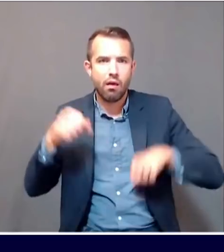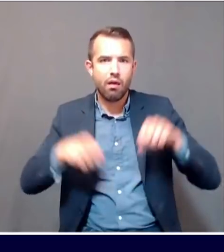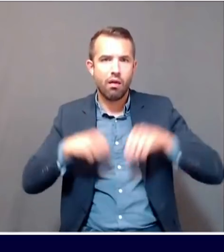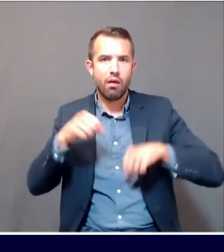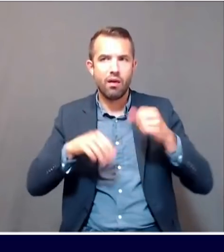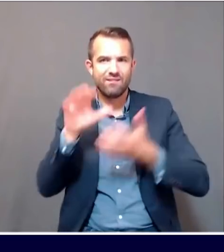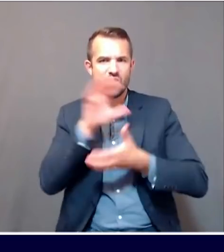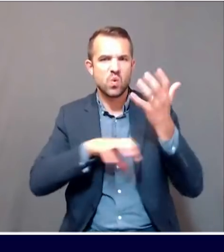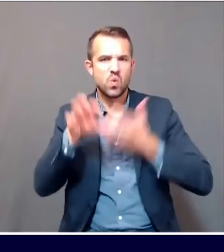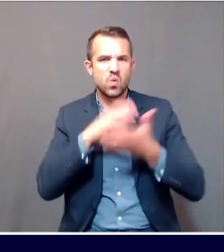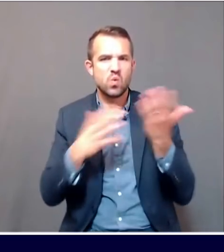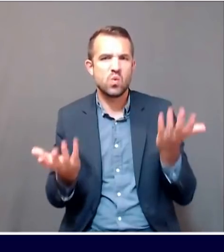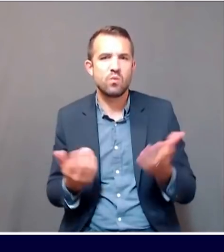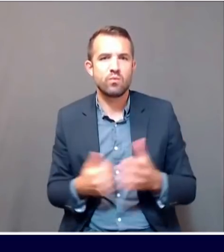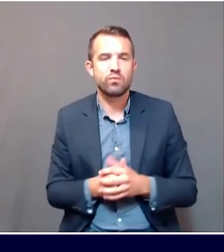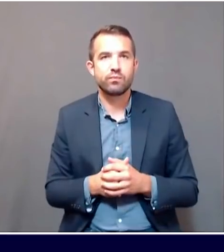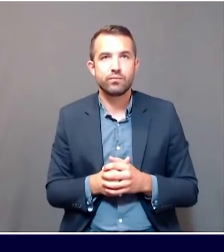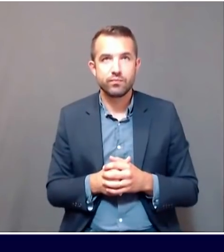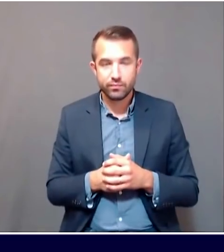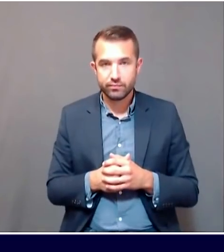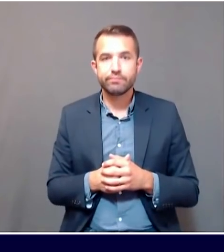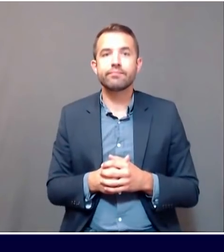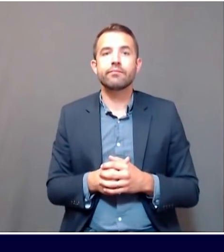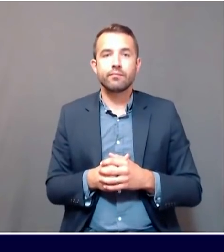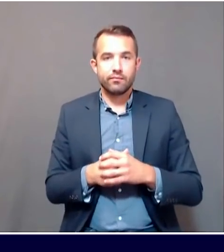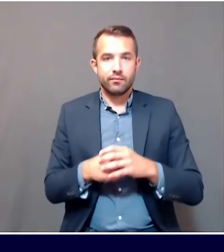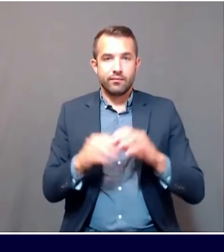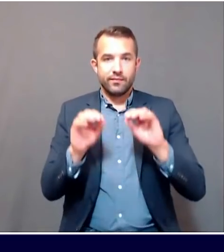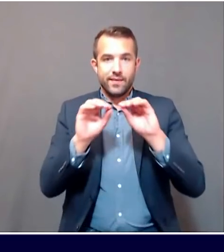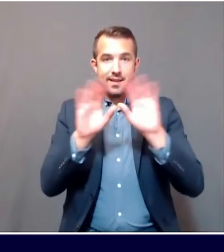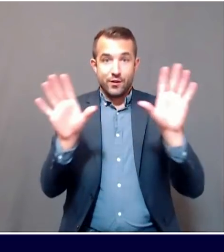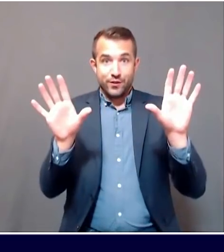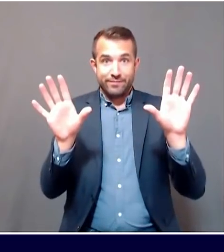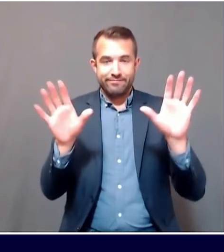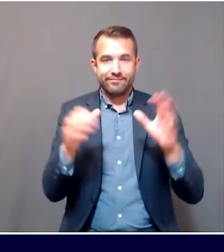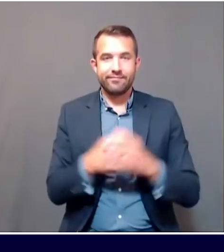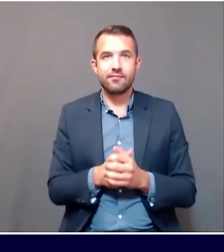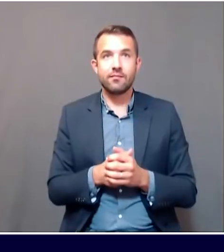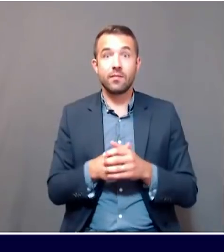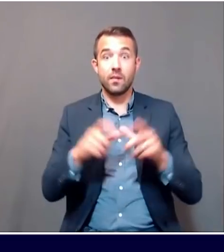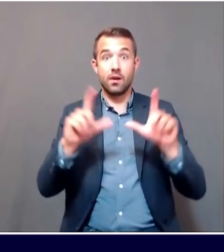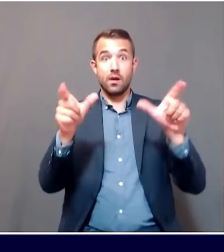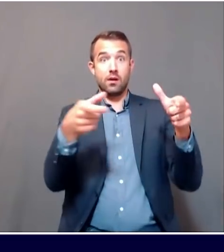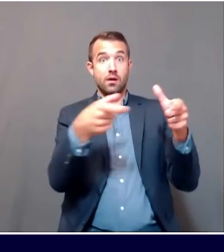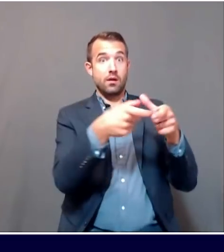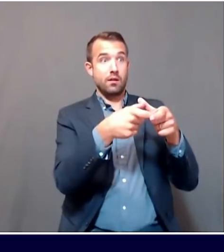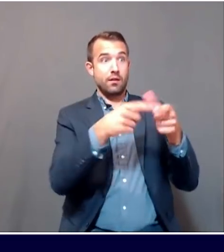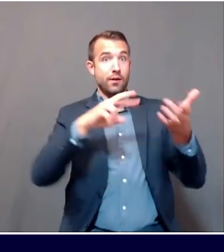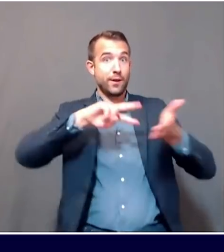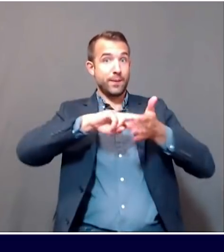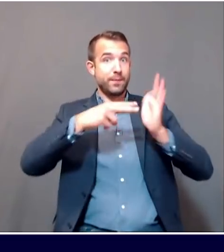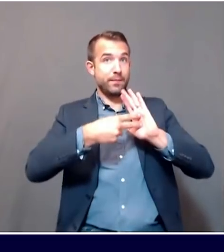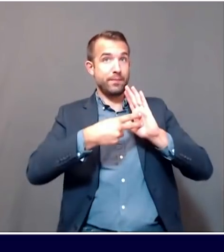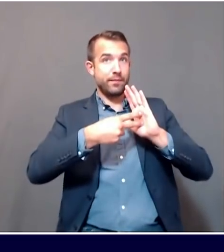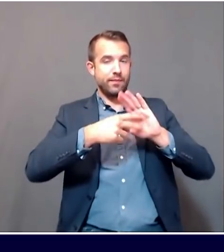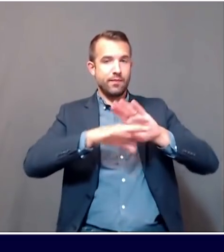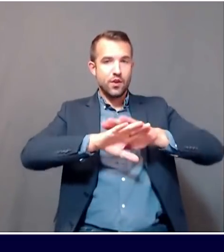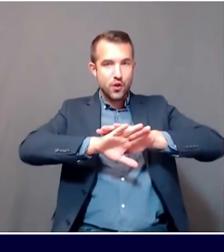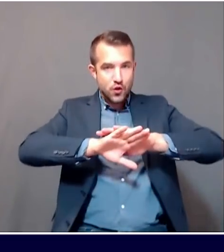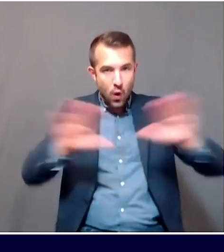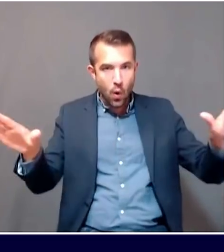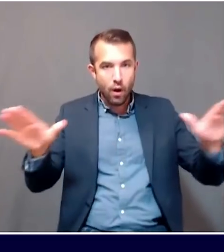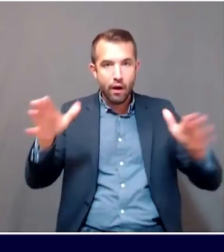Yeah, so the essence of being in quarantine is not interacting with anybody that you haven't interacted with thus